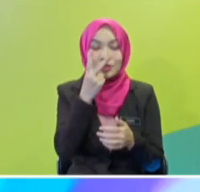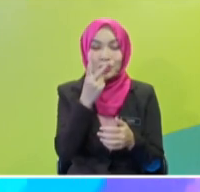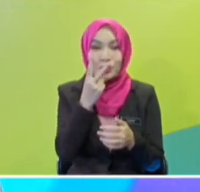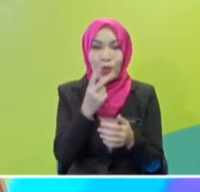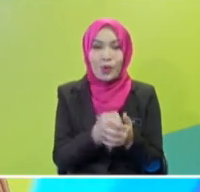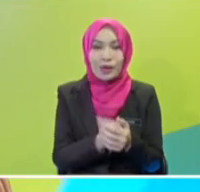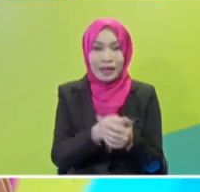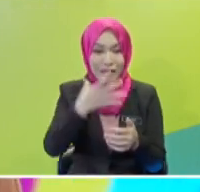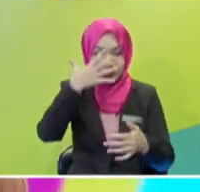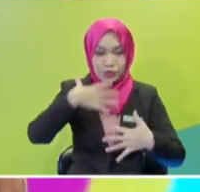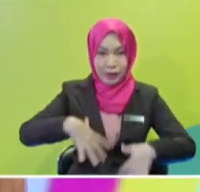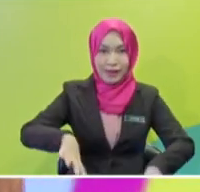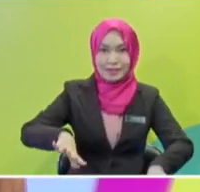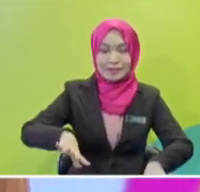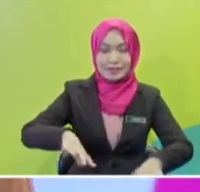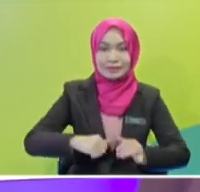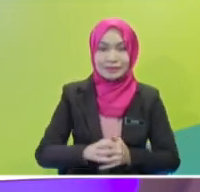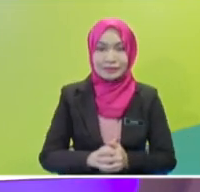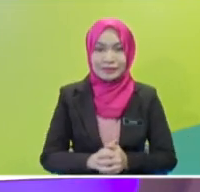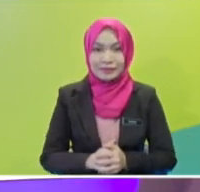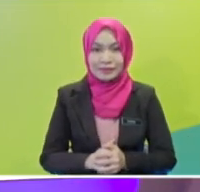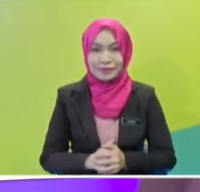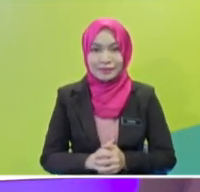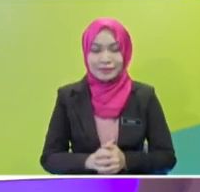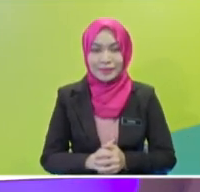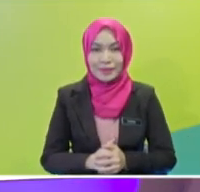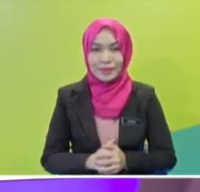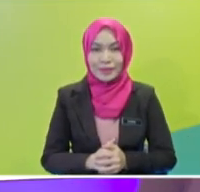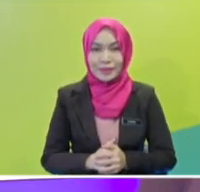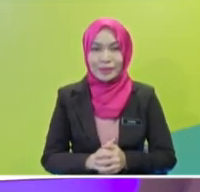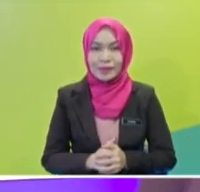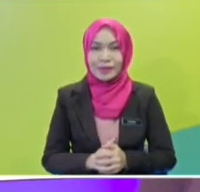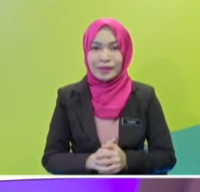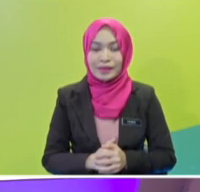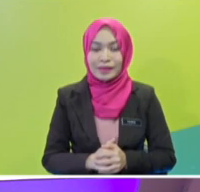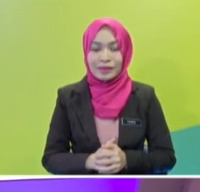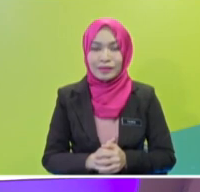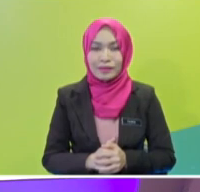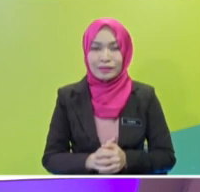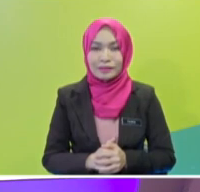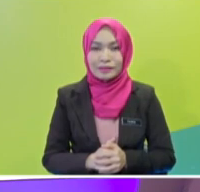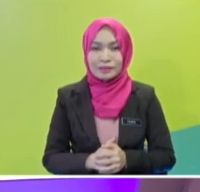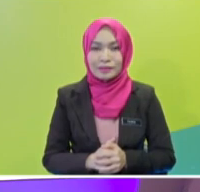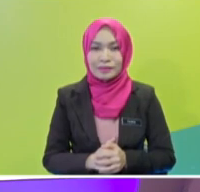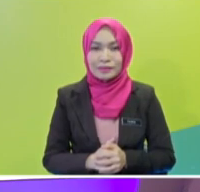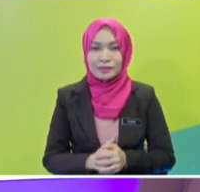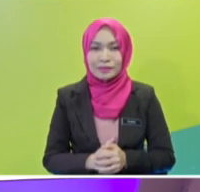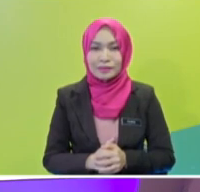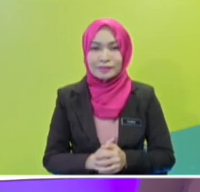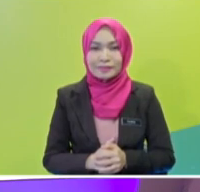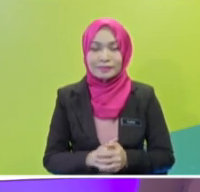now fold the top part, okay? Fold like this. One moment, I'll show